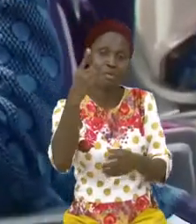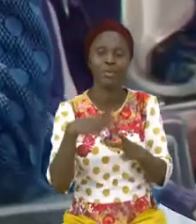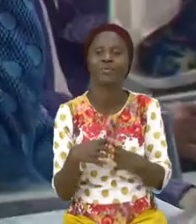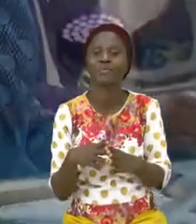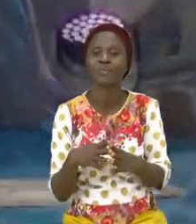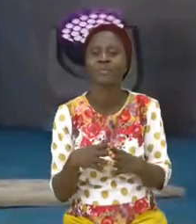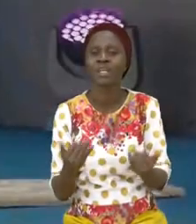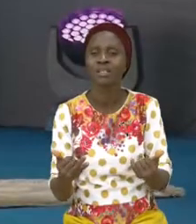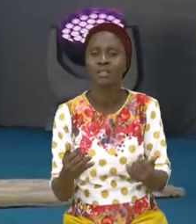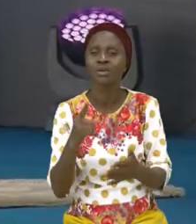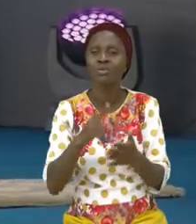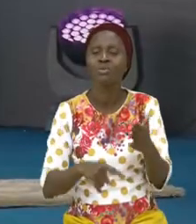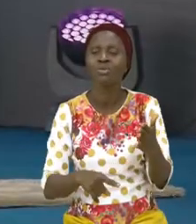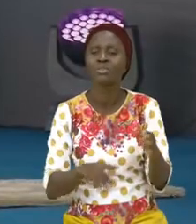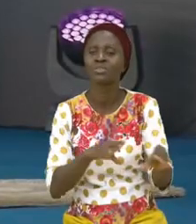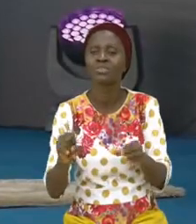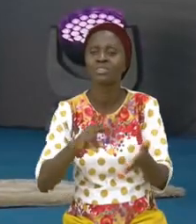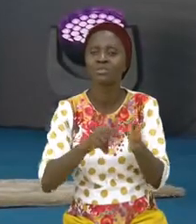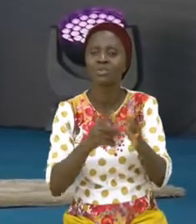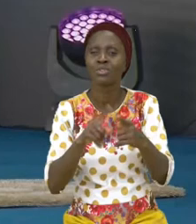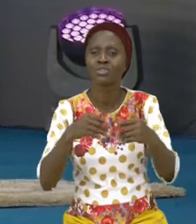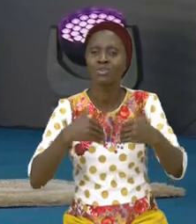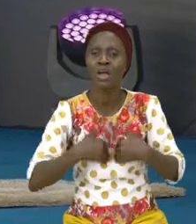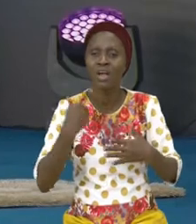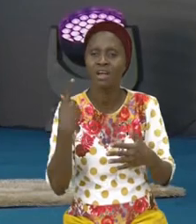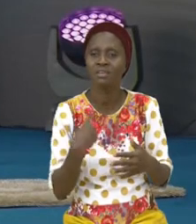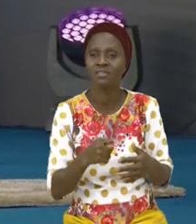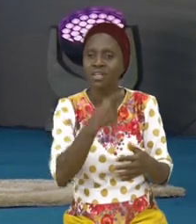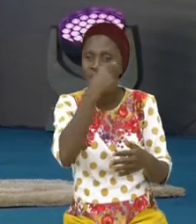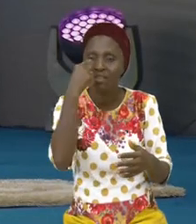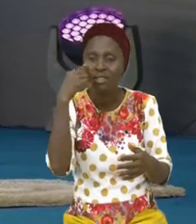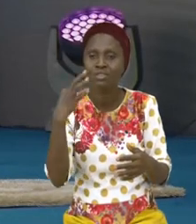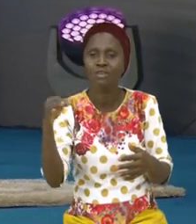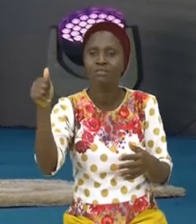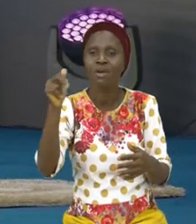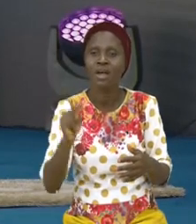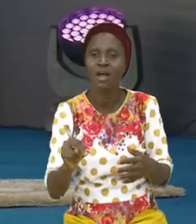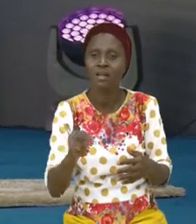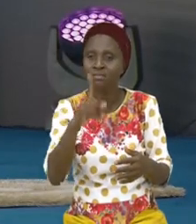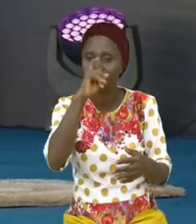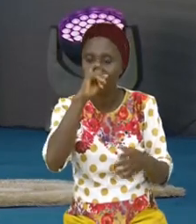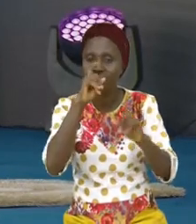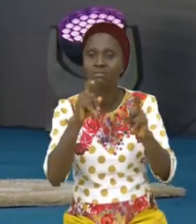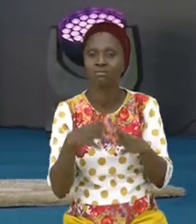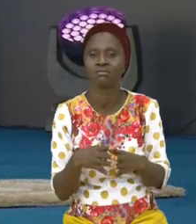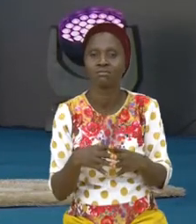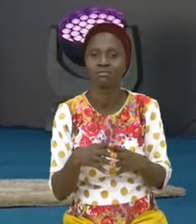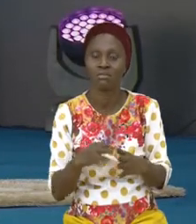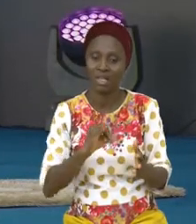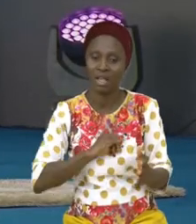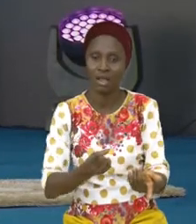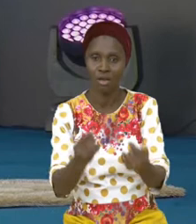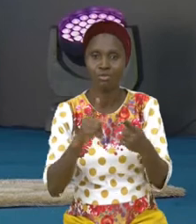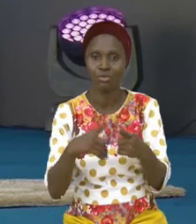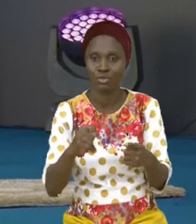mean to have the sight of an eagle i come to the ego again